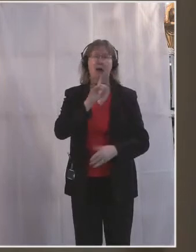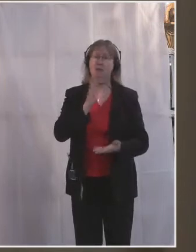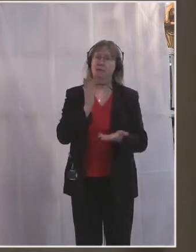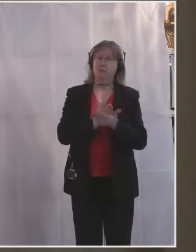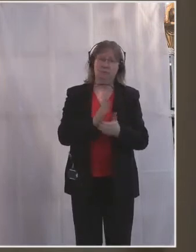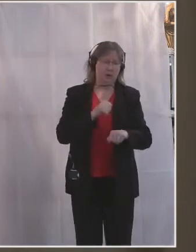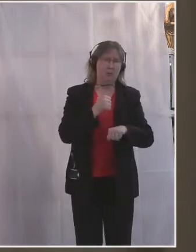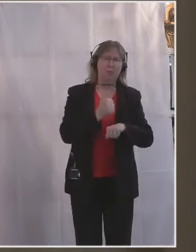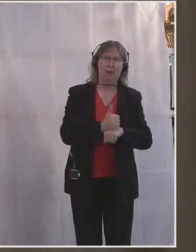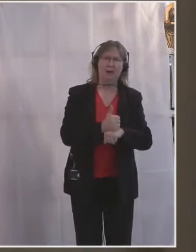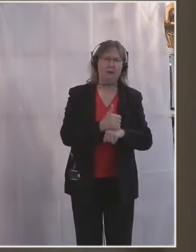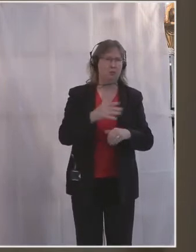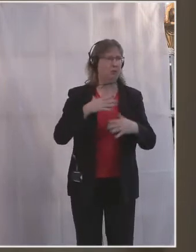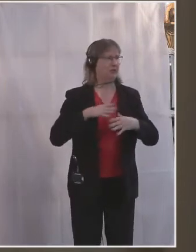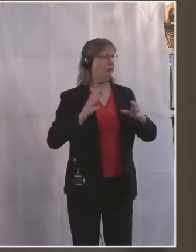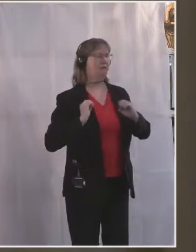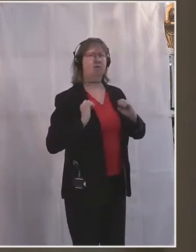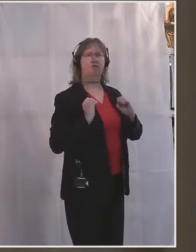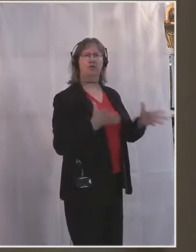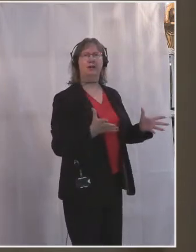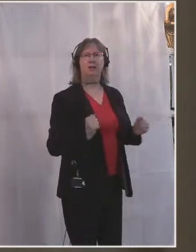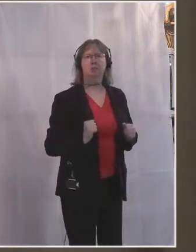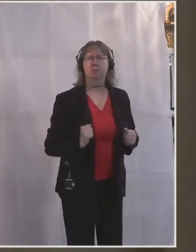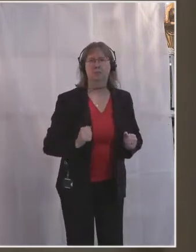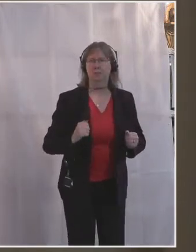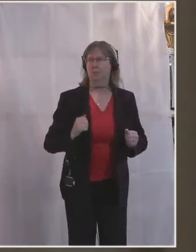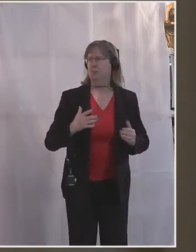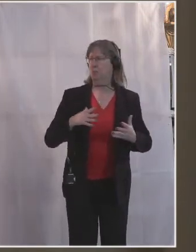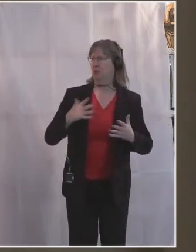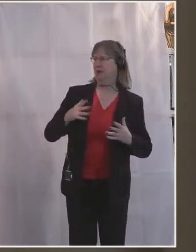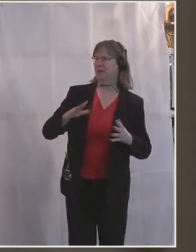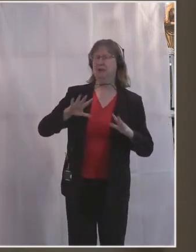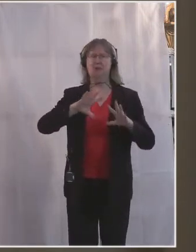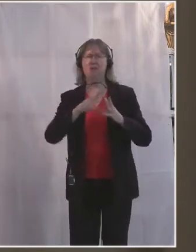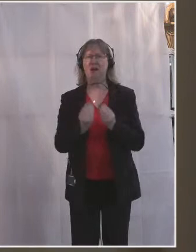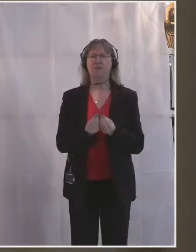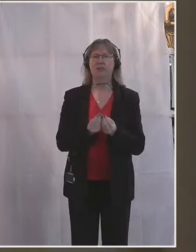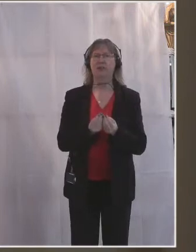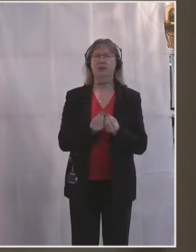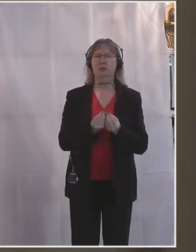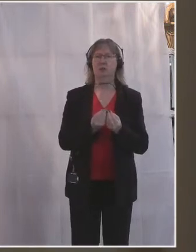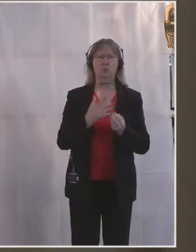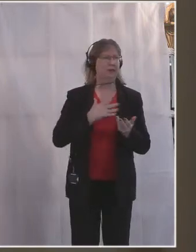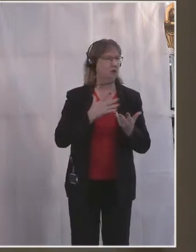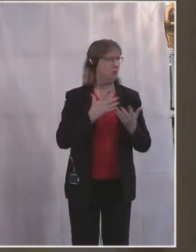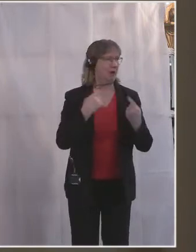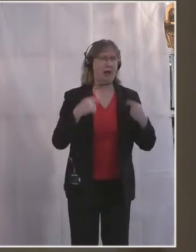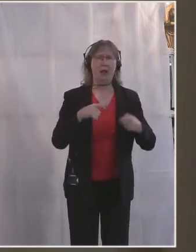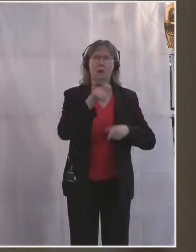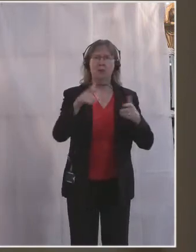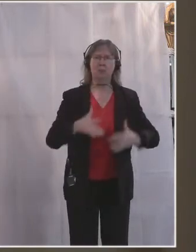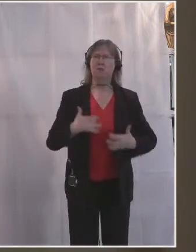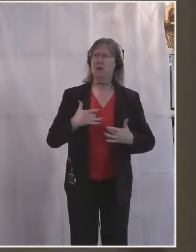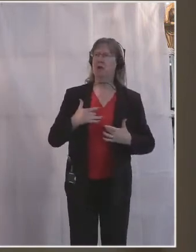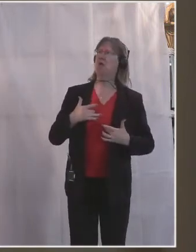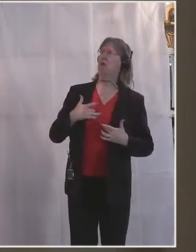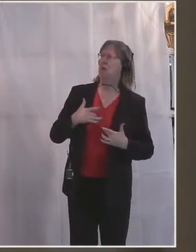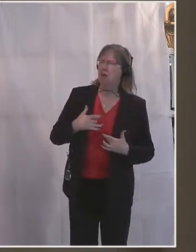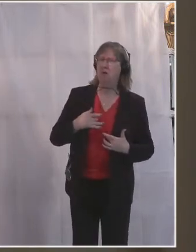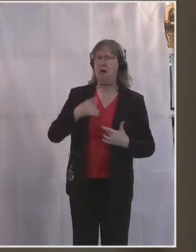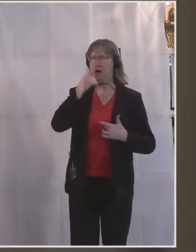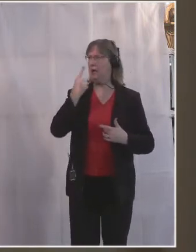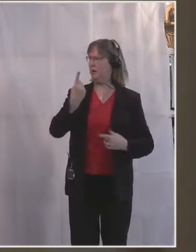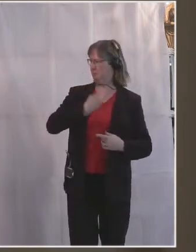needs liberation, it needs freedom, it needs rock and roll. So we need to liberate people to feel that they can rock and roll,